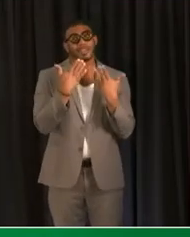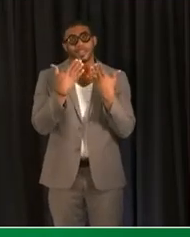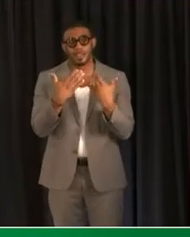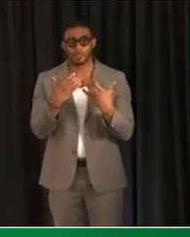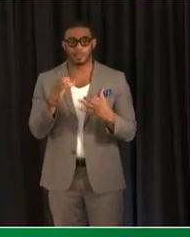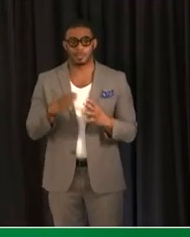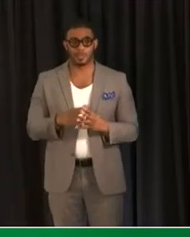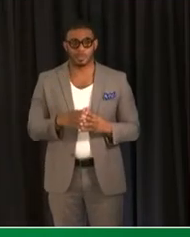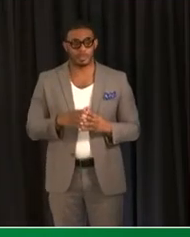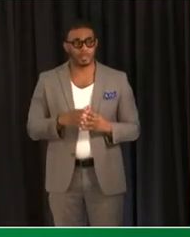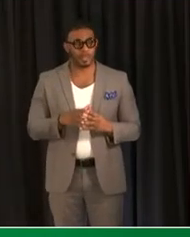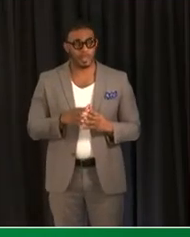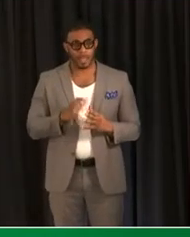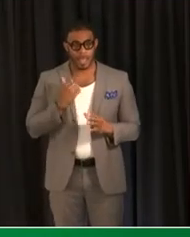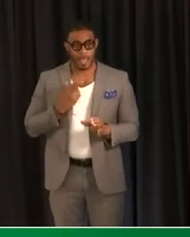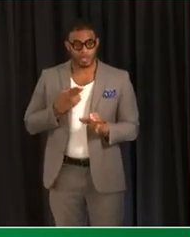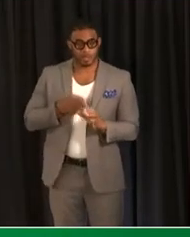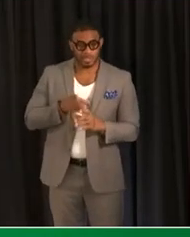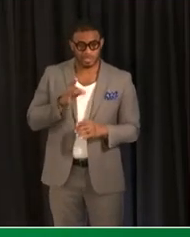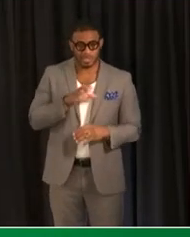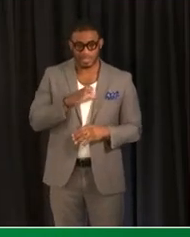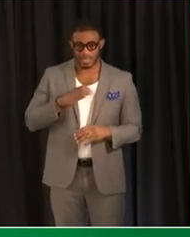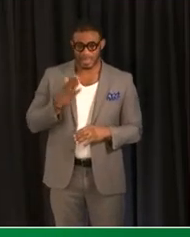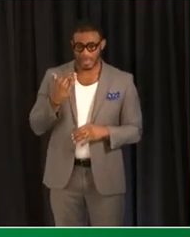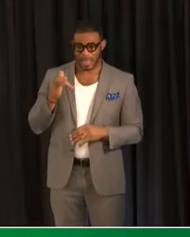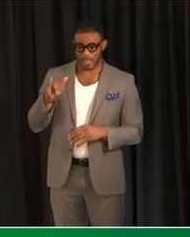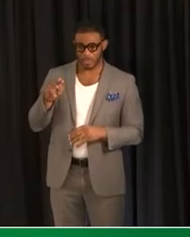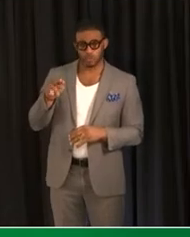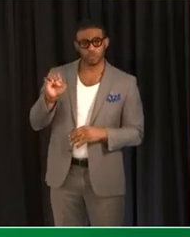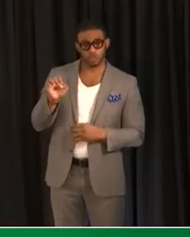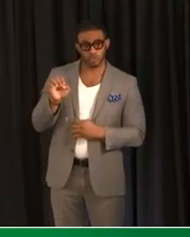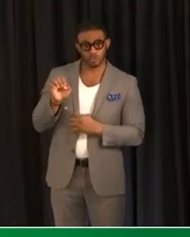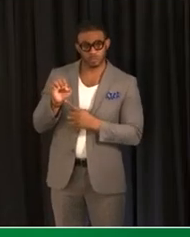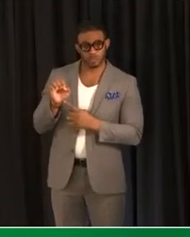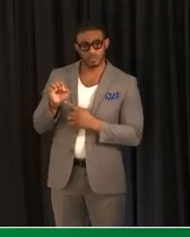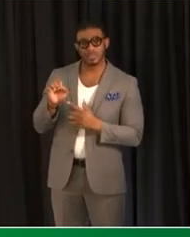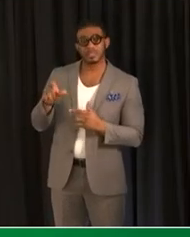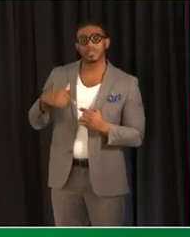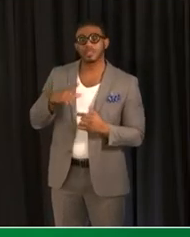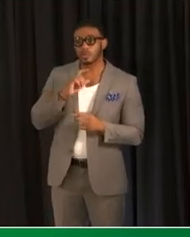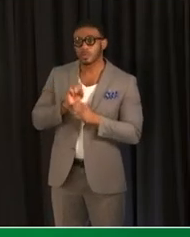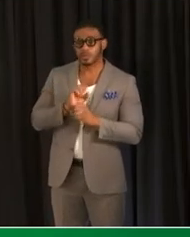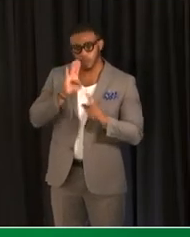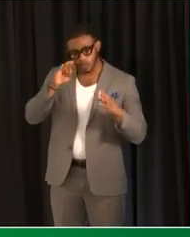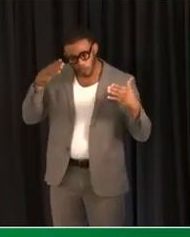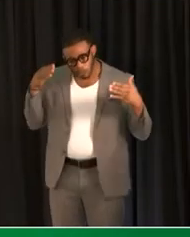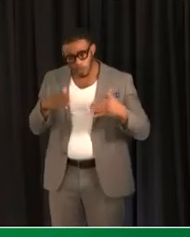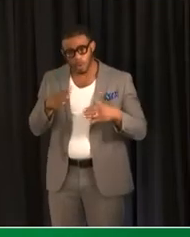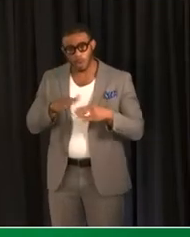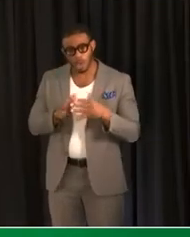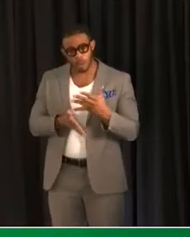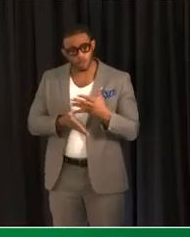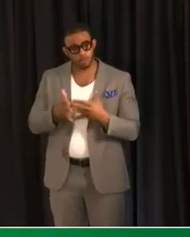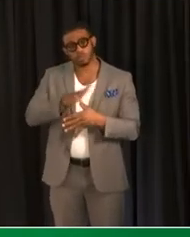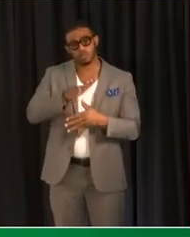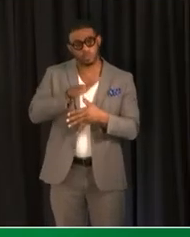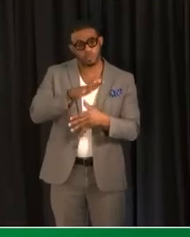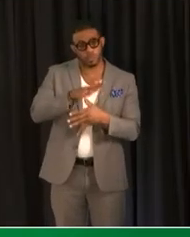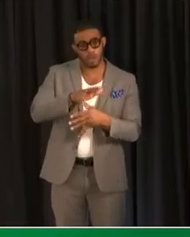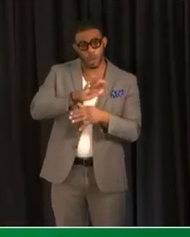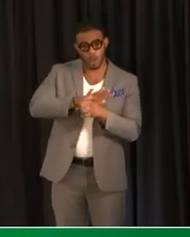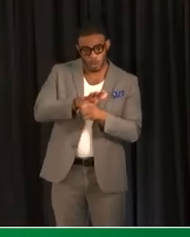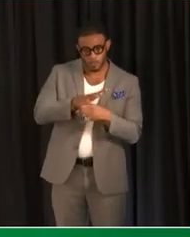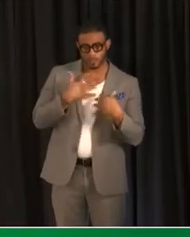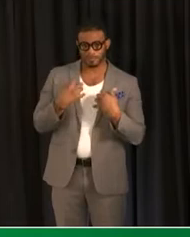need right now. As you note, I joined the council last June, and since that time have really been focused on